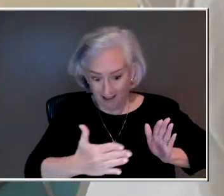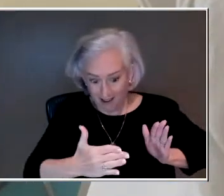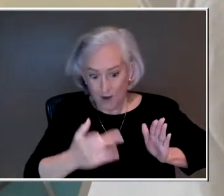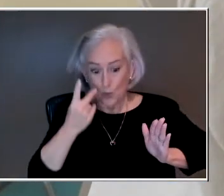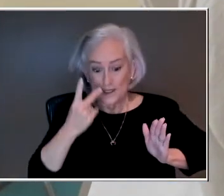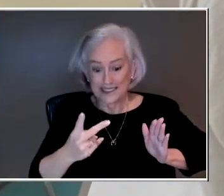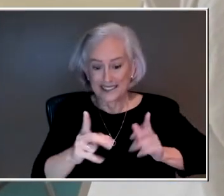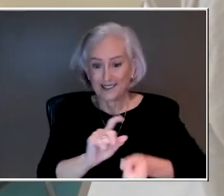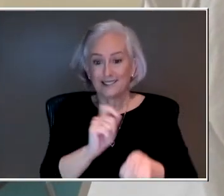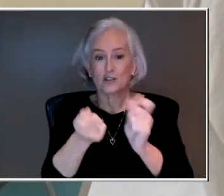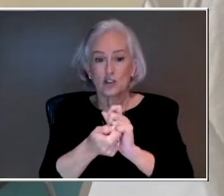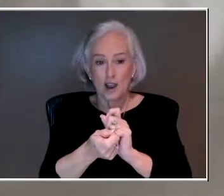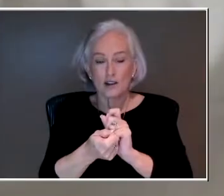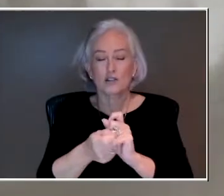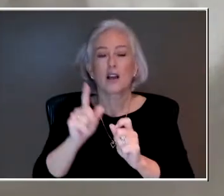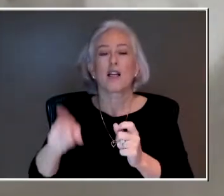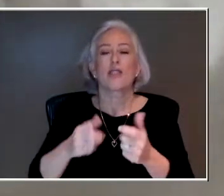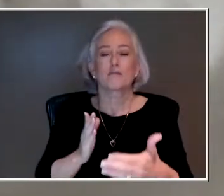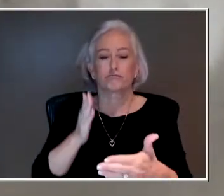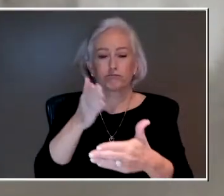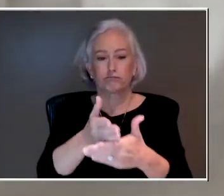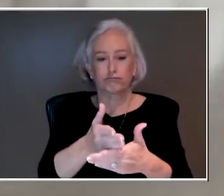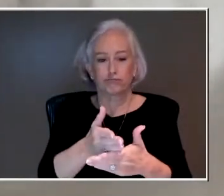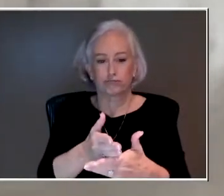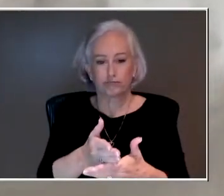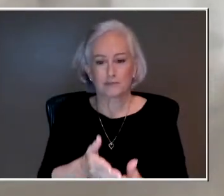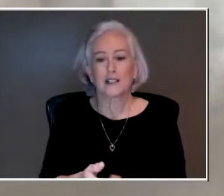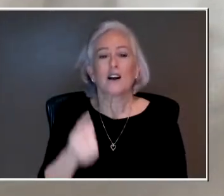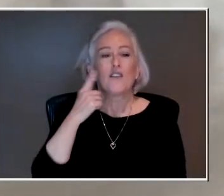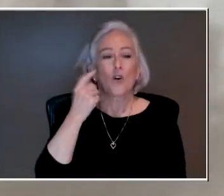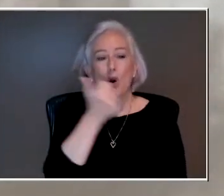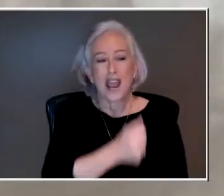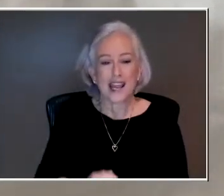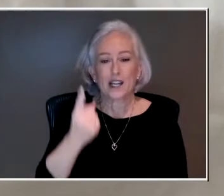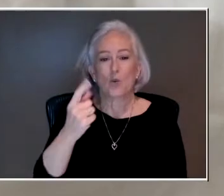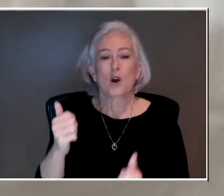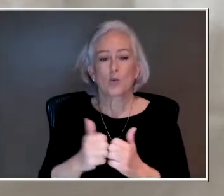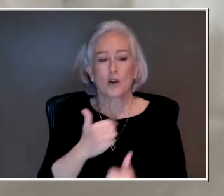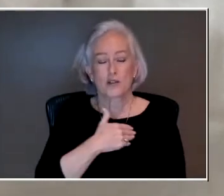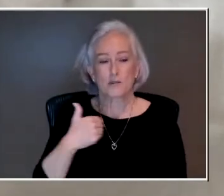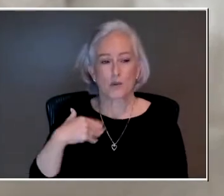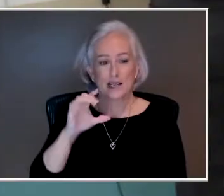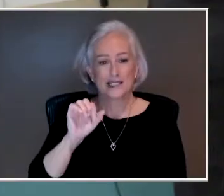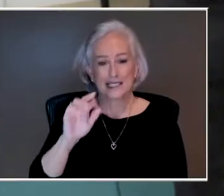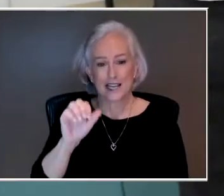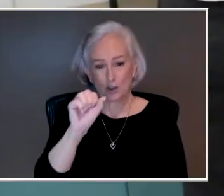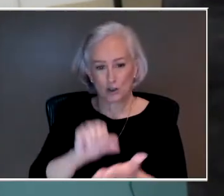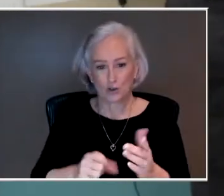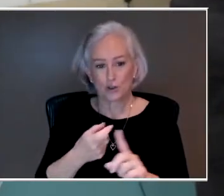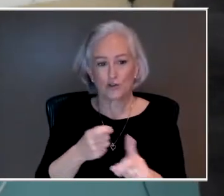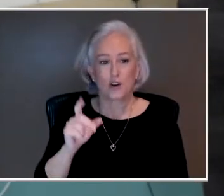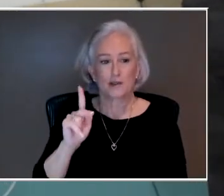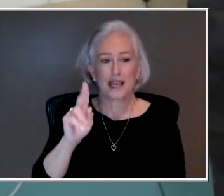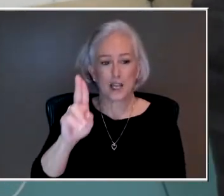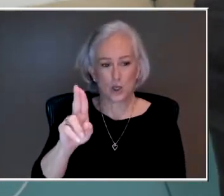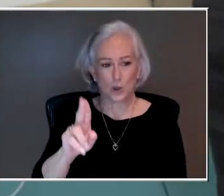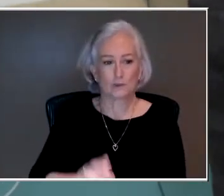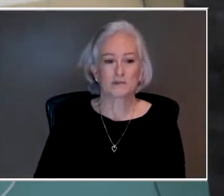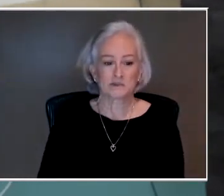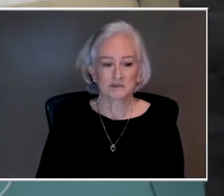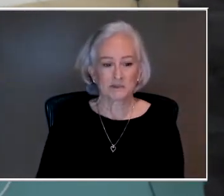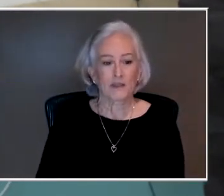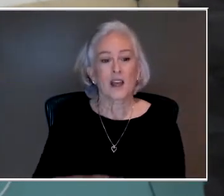this anyone who's at risk of lymphedema? This is anyone who has breast cancer surgery at the University of Kansas Health System. And then you measure